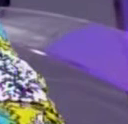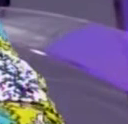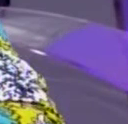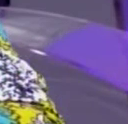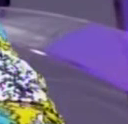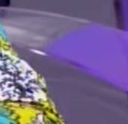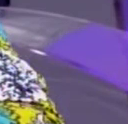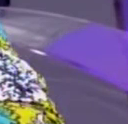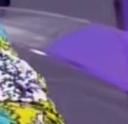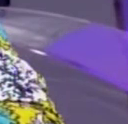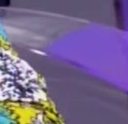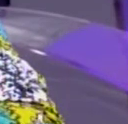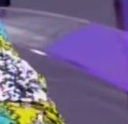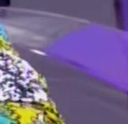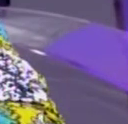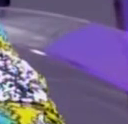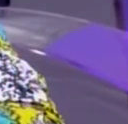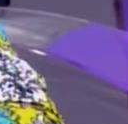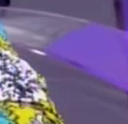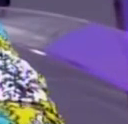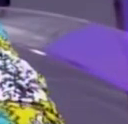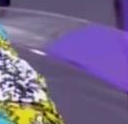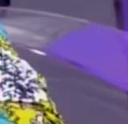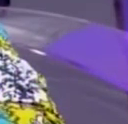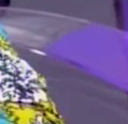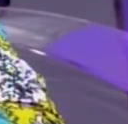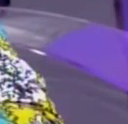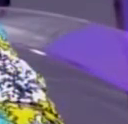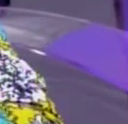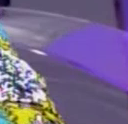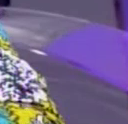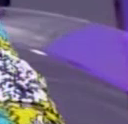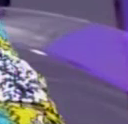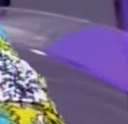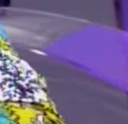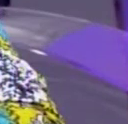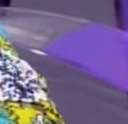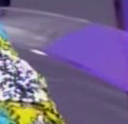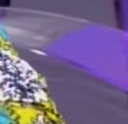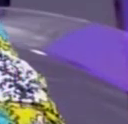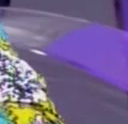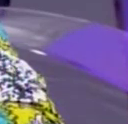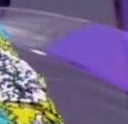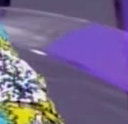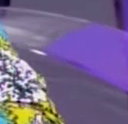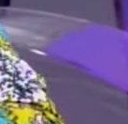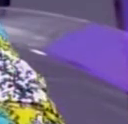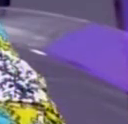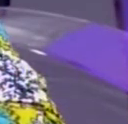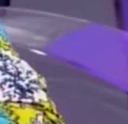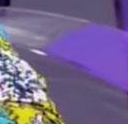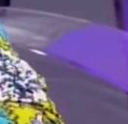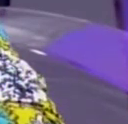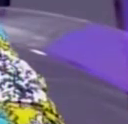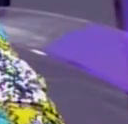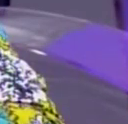If they don't take out insurance on their crops, they don't take out insurance on their property, they'll end up losing everything. Whereas if they